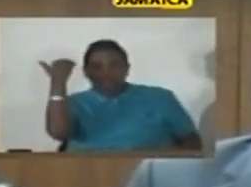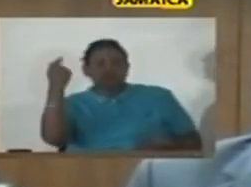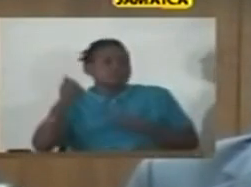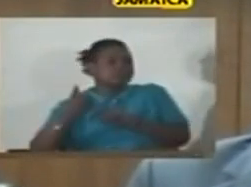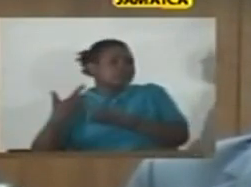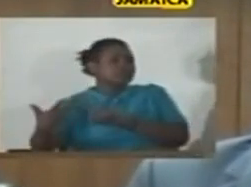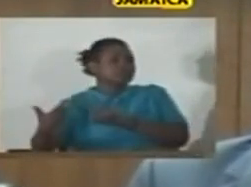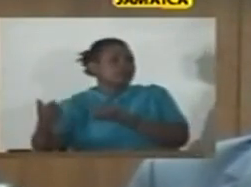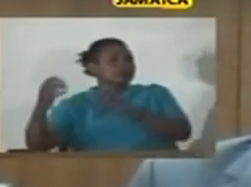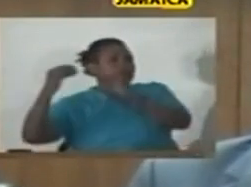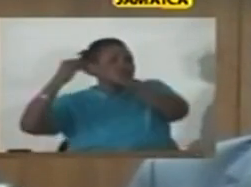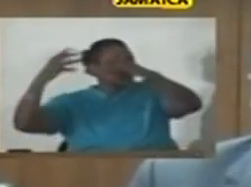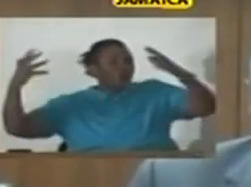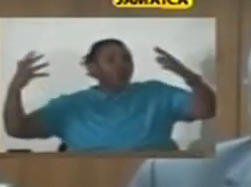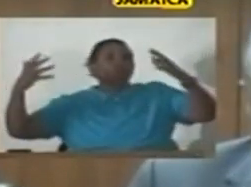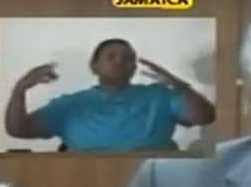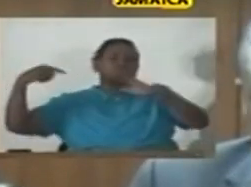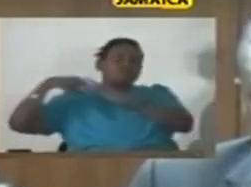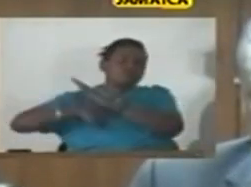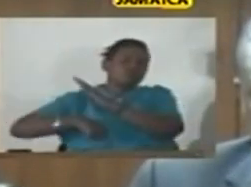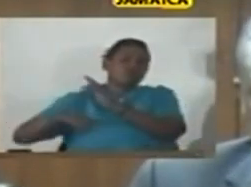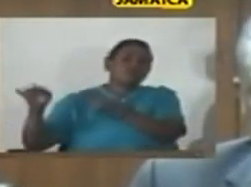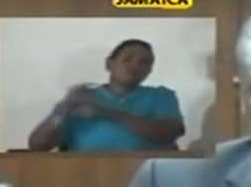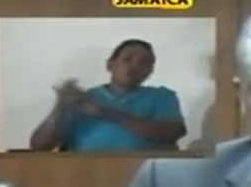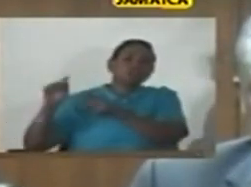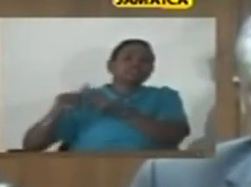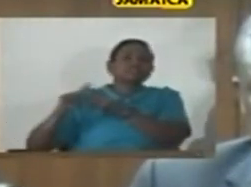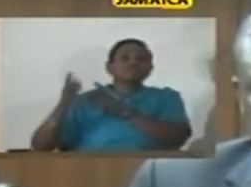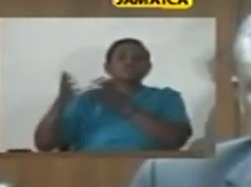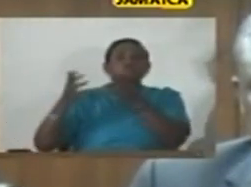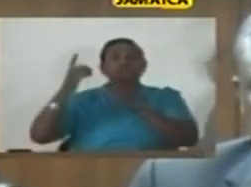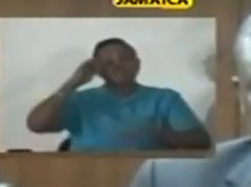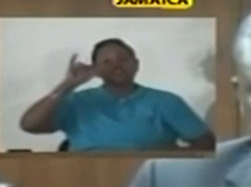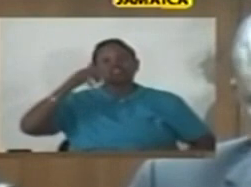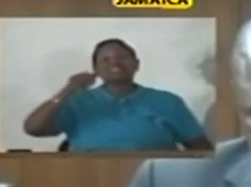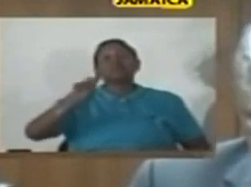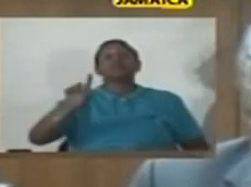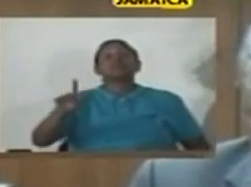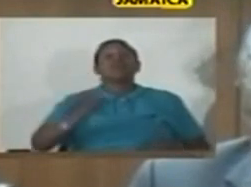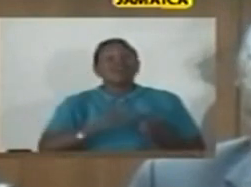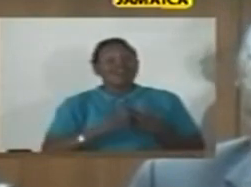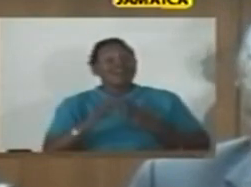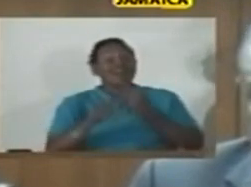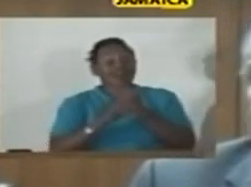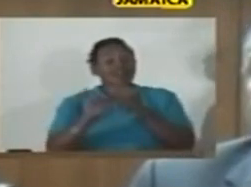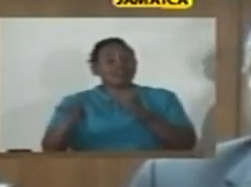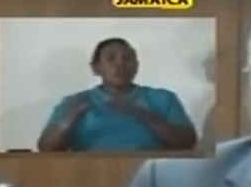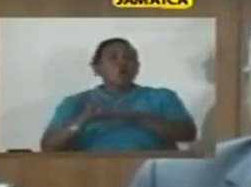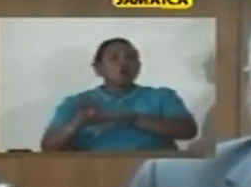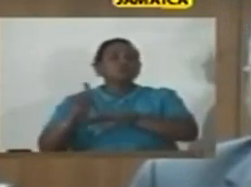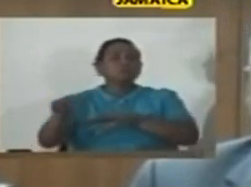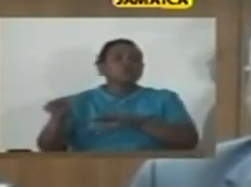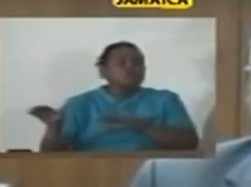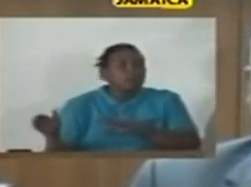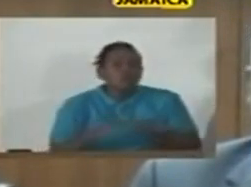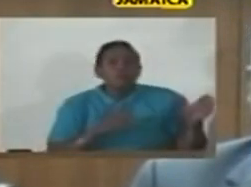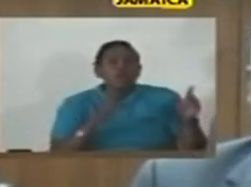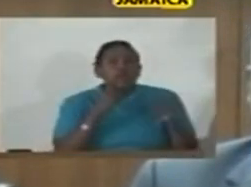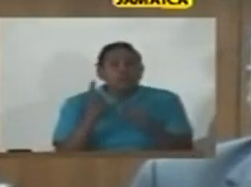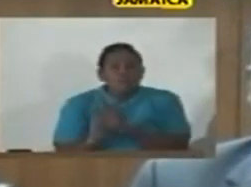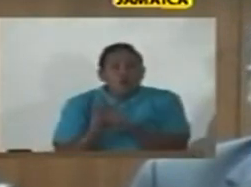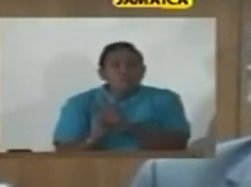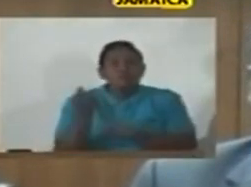expanded scope, breadth, functions and services of the JCPD, and as such, the Council must be prepared and